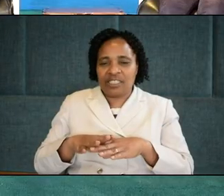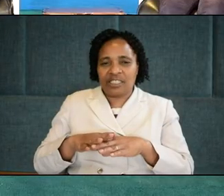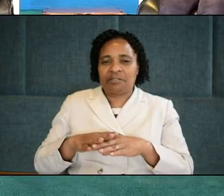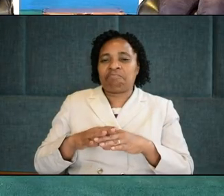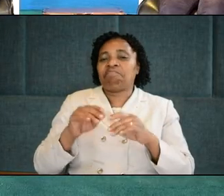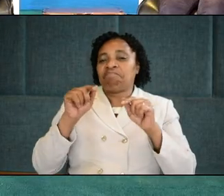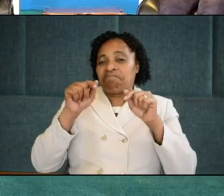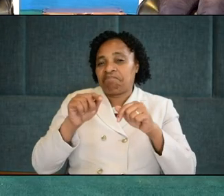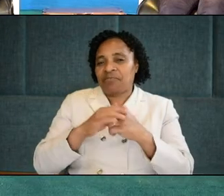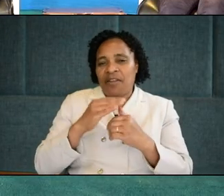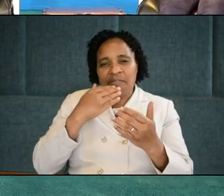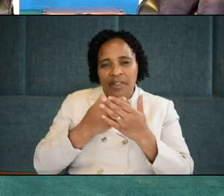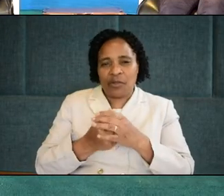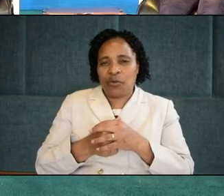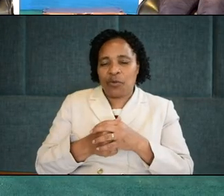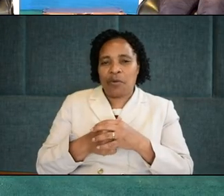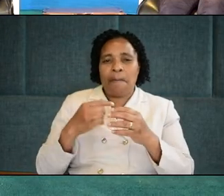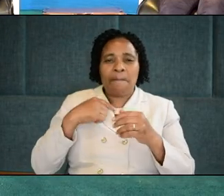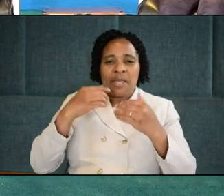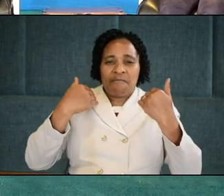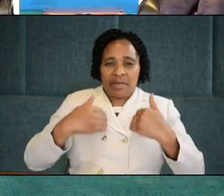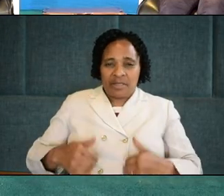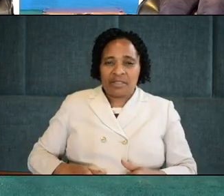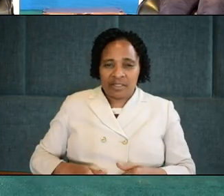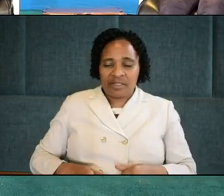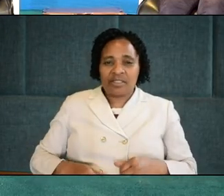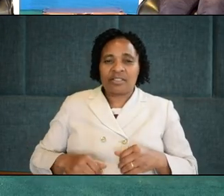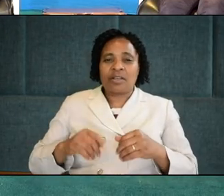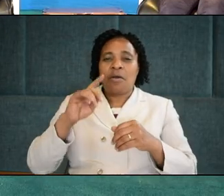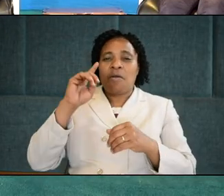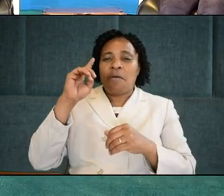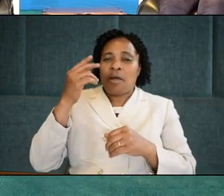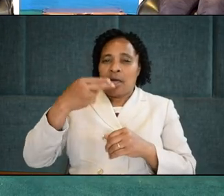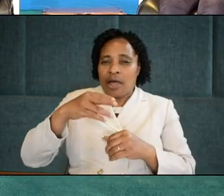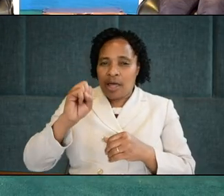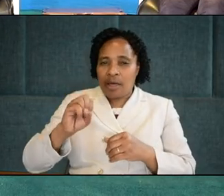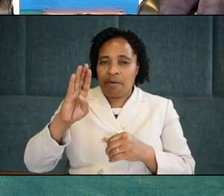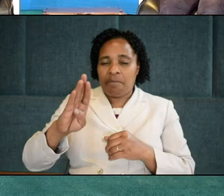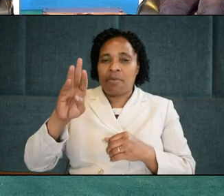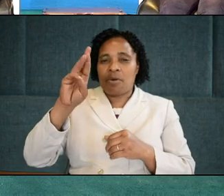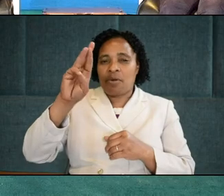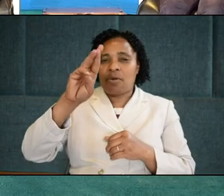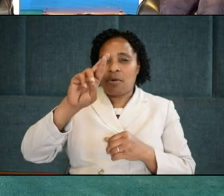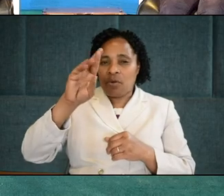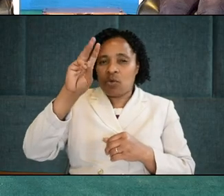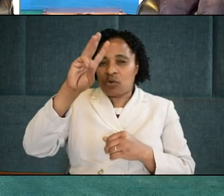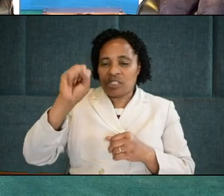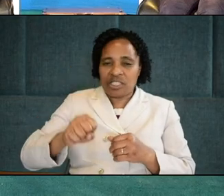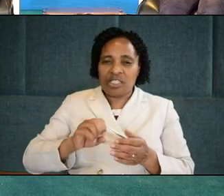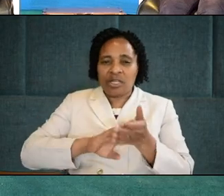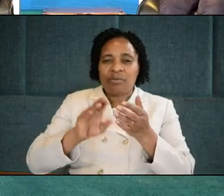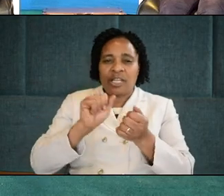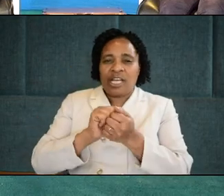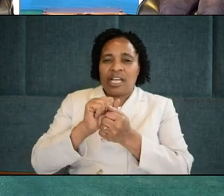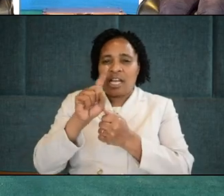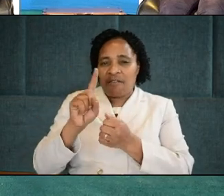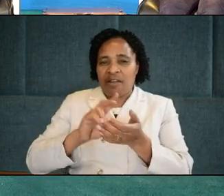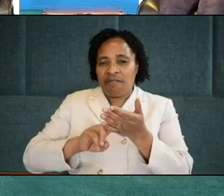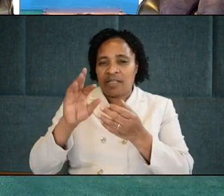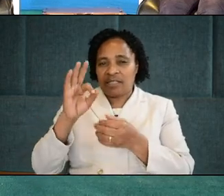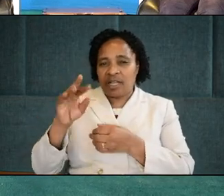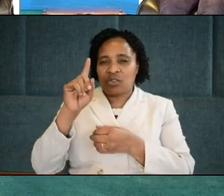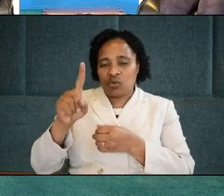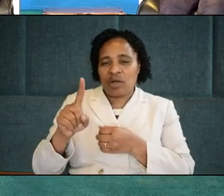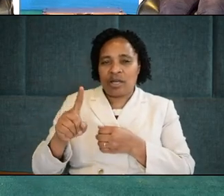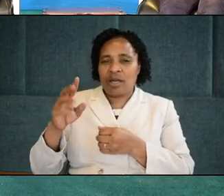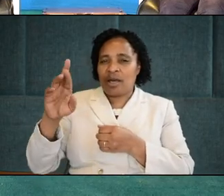Thank you. Personally, my favorite was the first one, Hebrews 11 verse 31, because